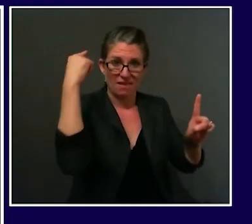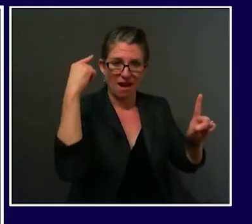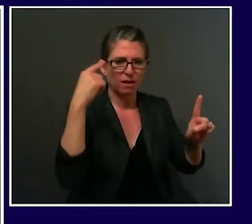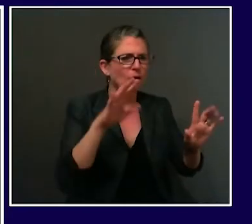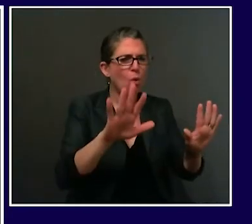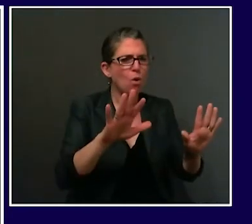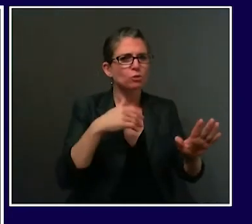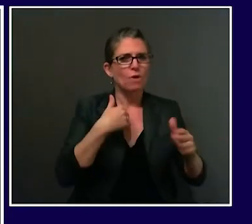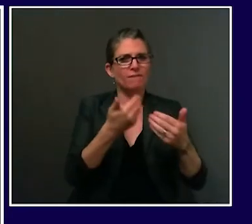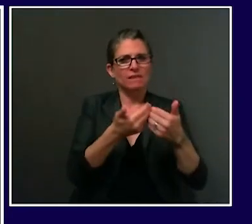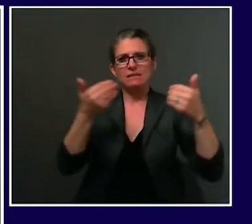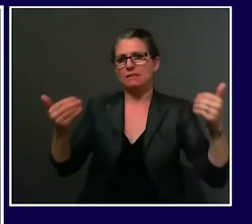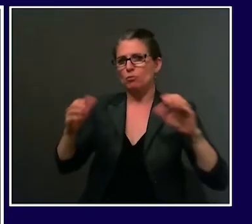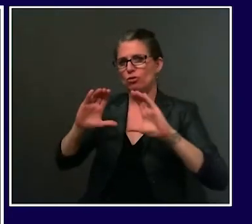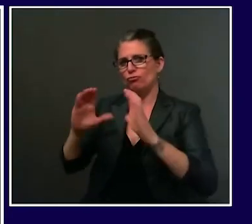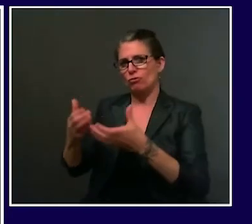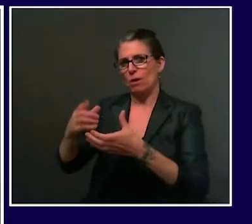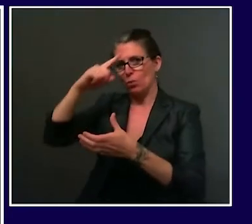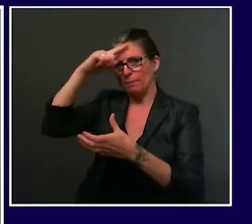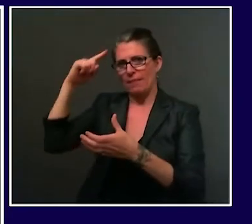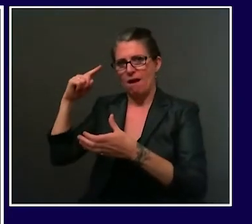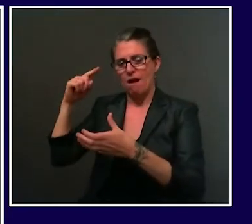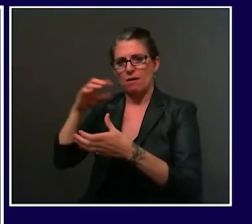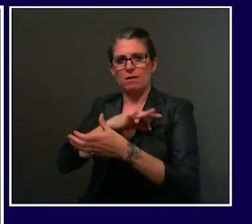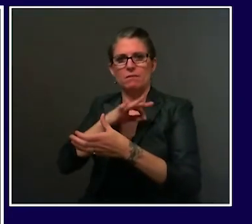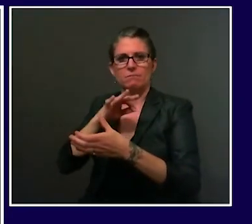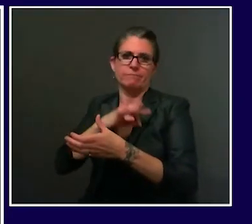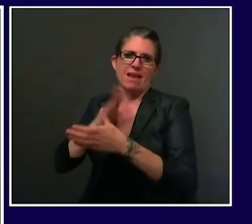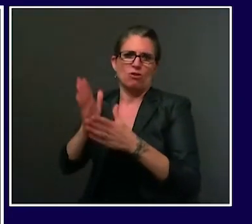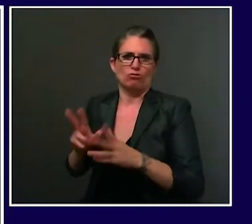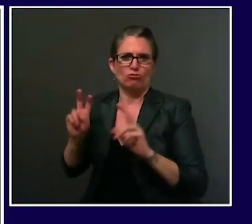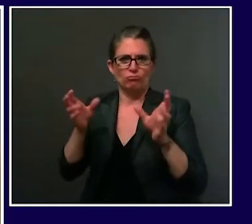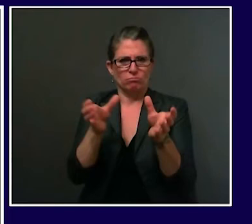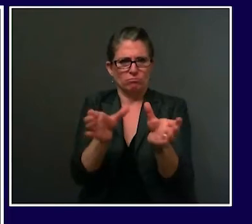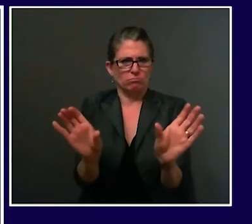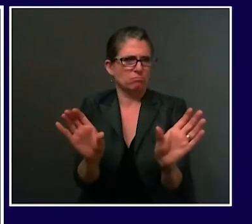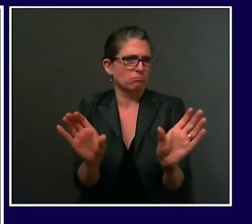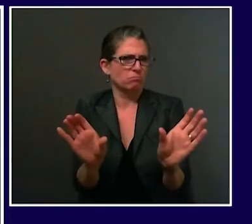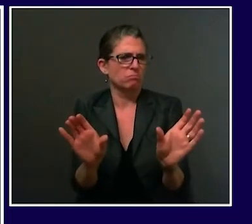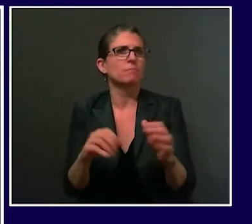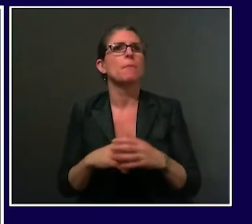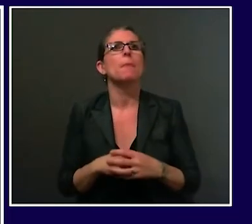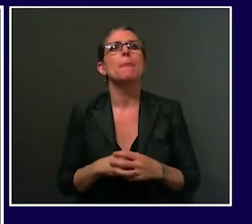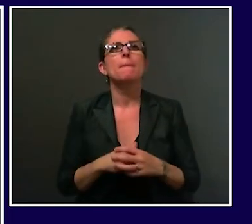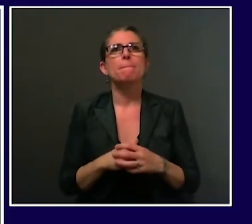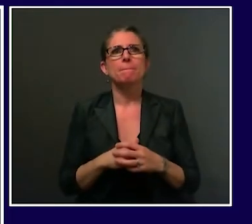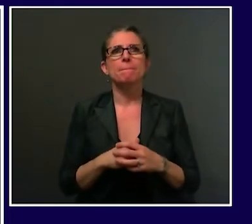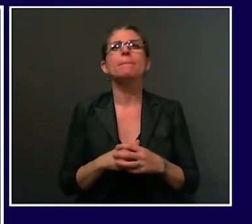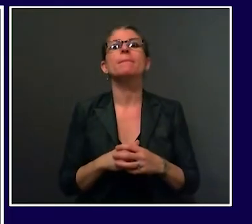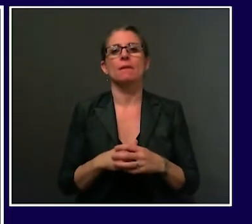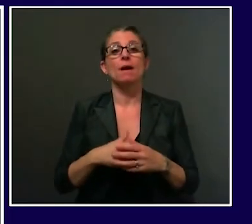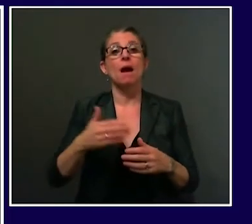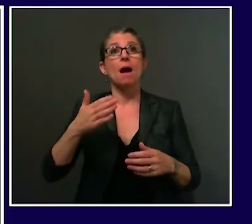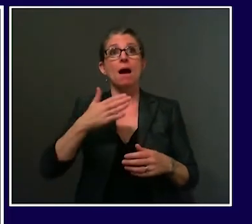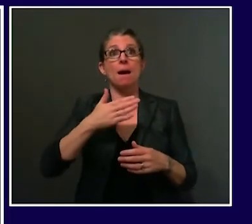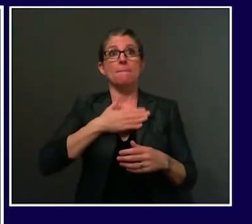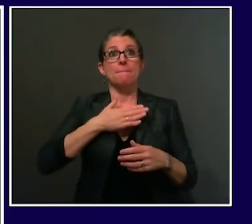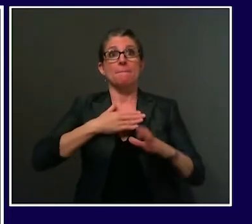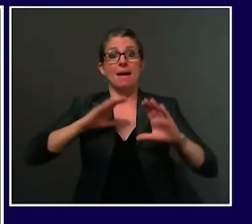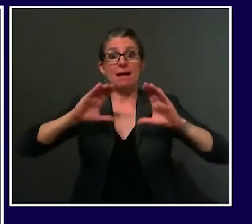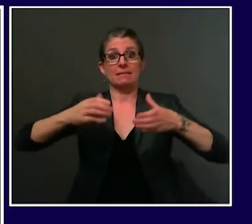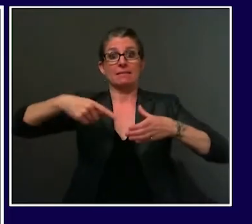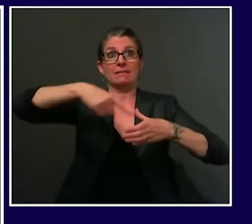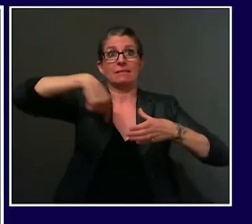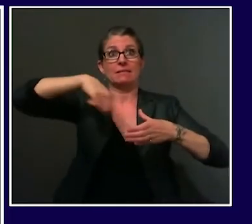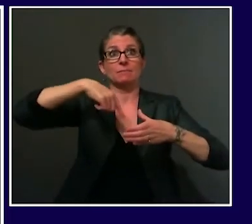populations across the state. And the team that's working more broadly on COVID-19 has for many weeks,